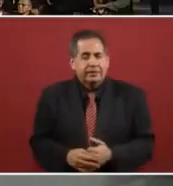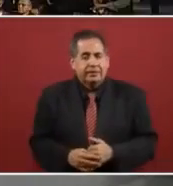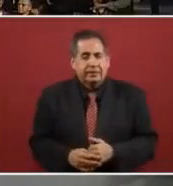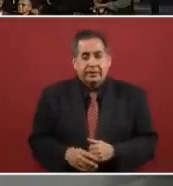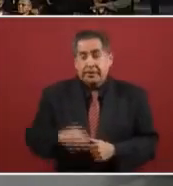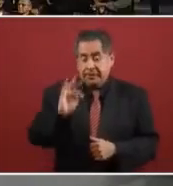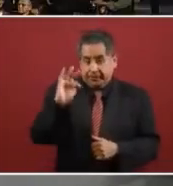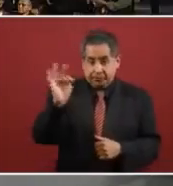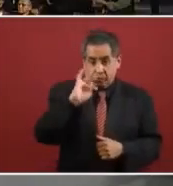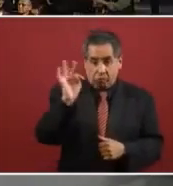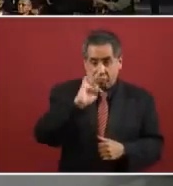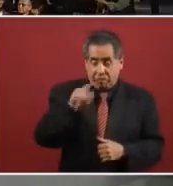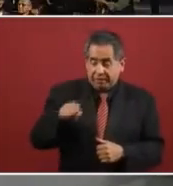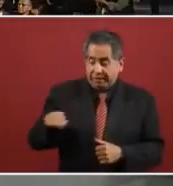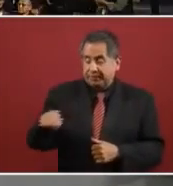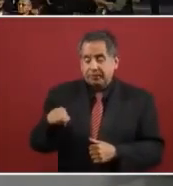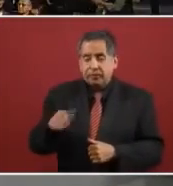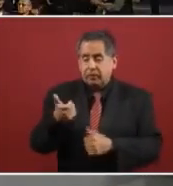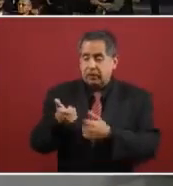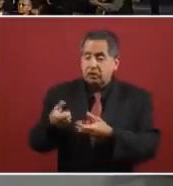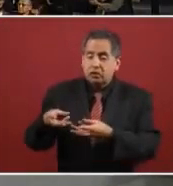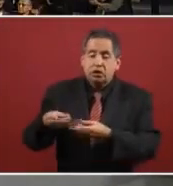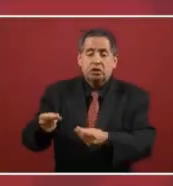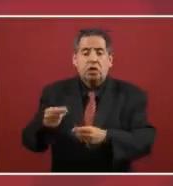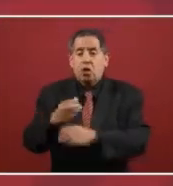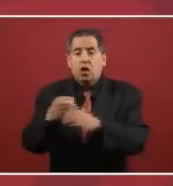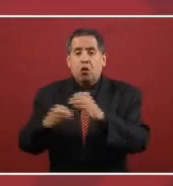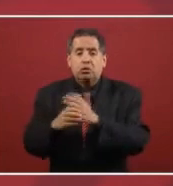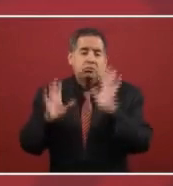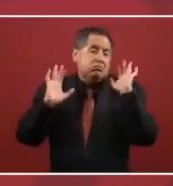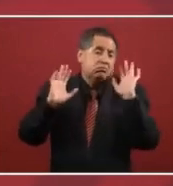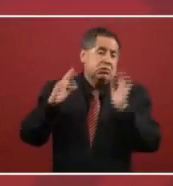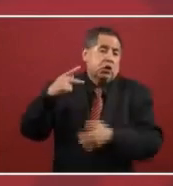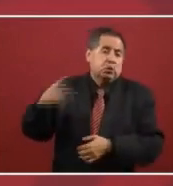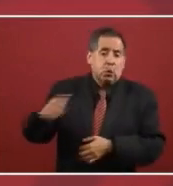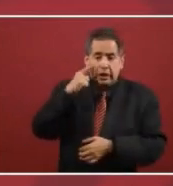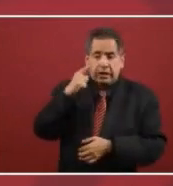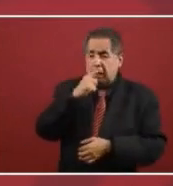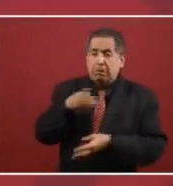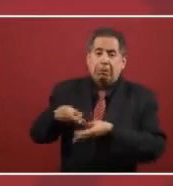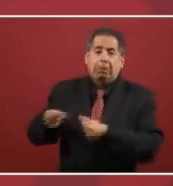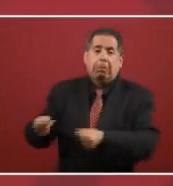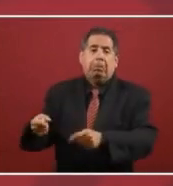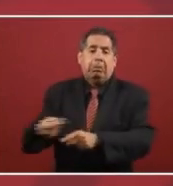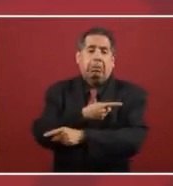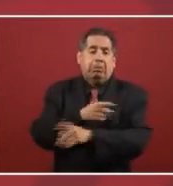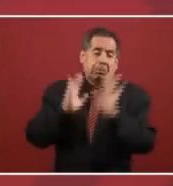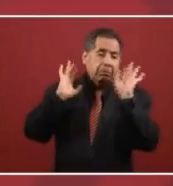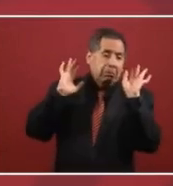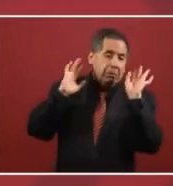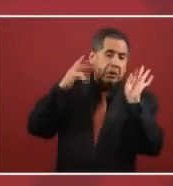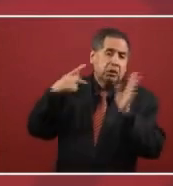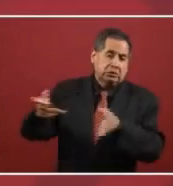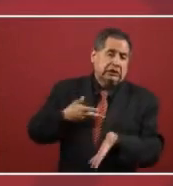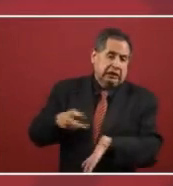Because finally, if he uses the money for whatever else he wants, it's his money and it's his